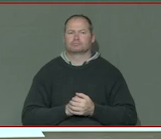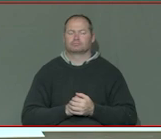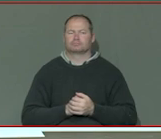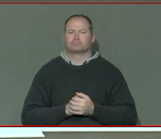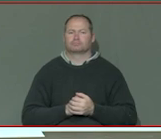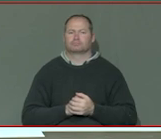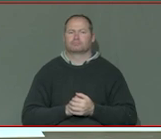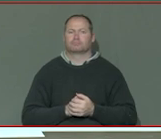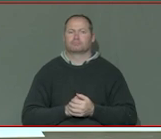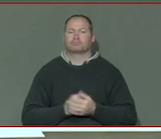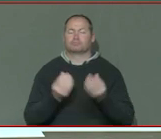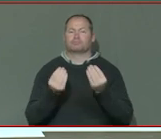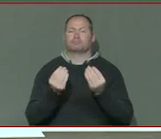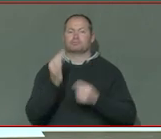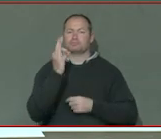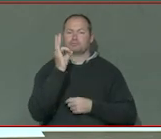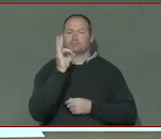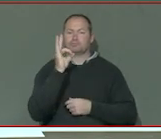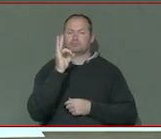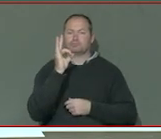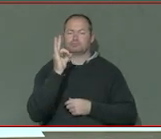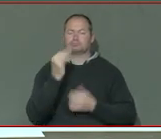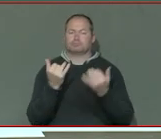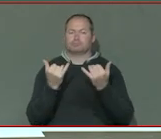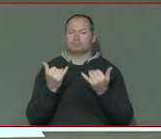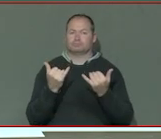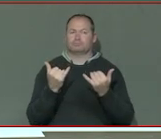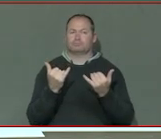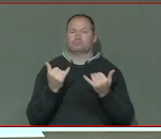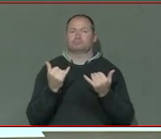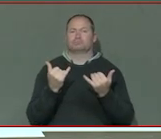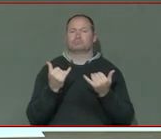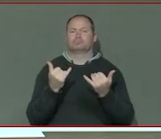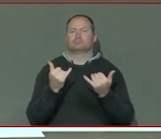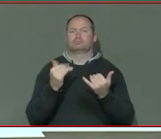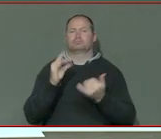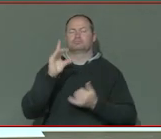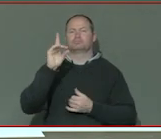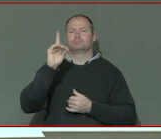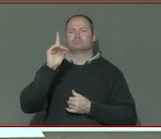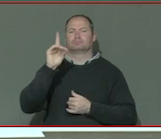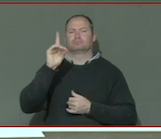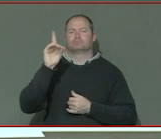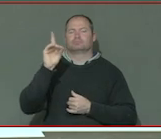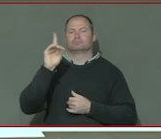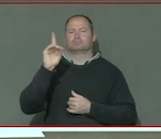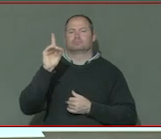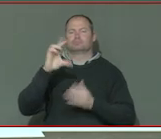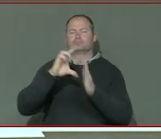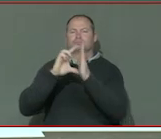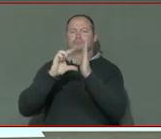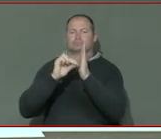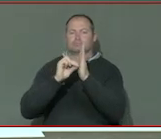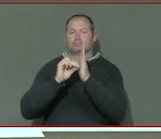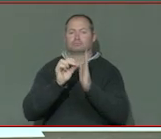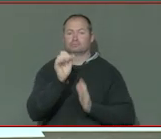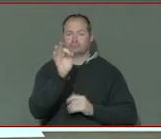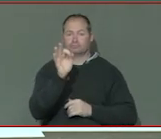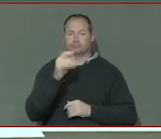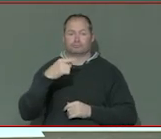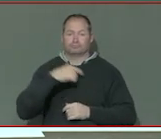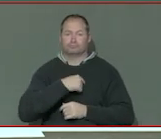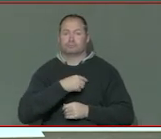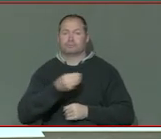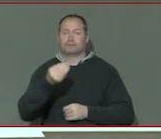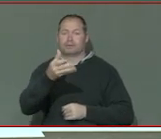Number F, a debit note. When do we issue a debit note? When we return. All right. So that means